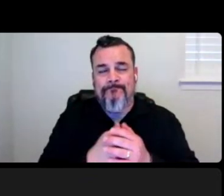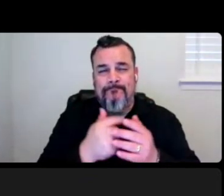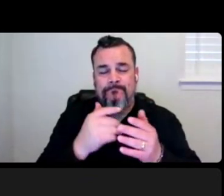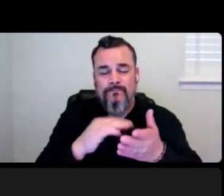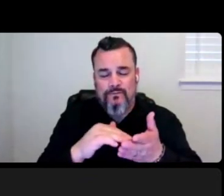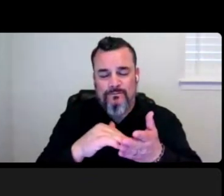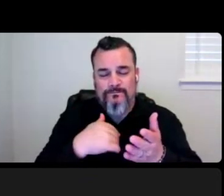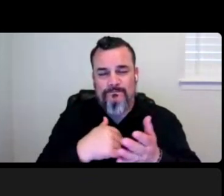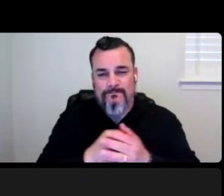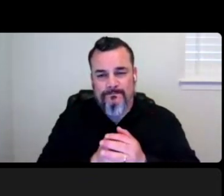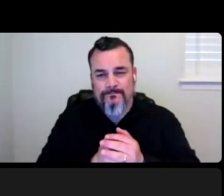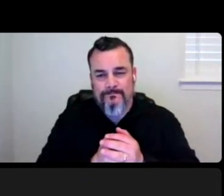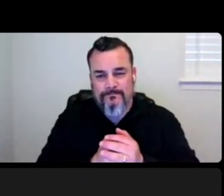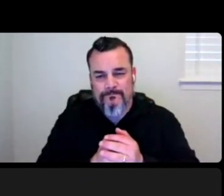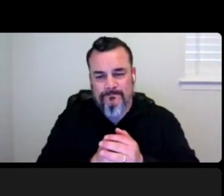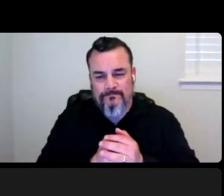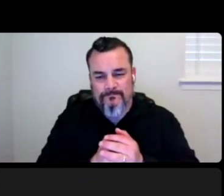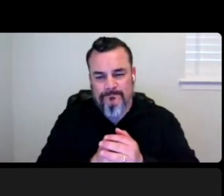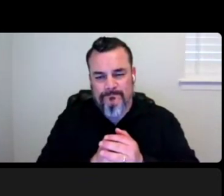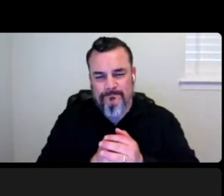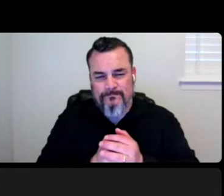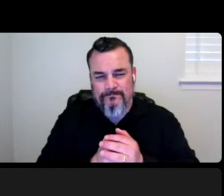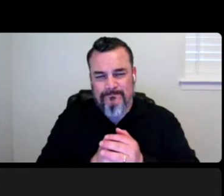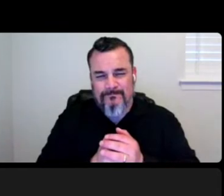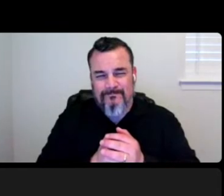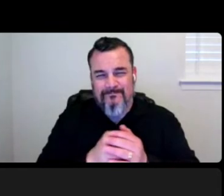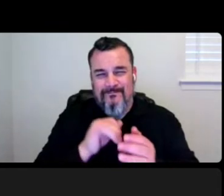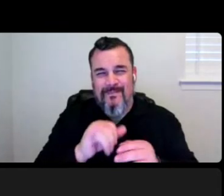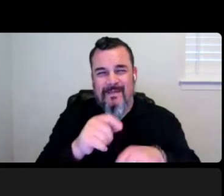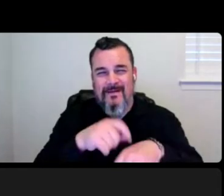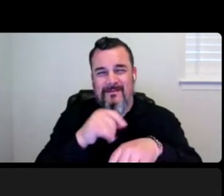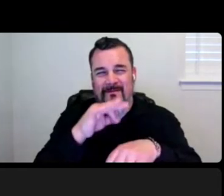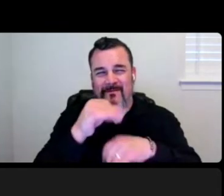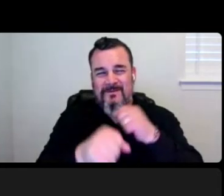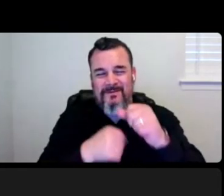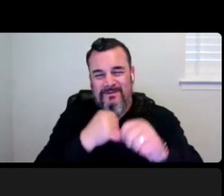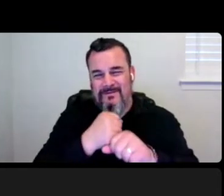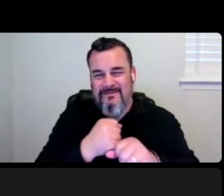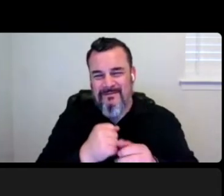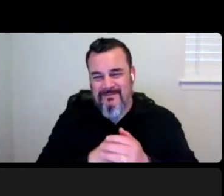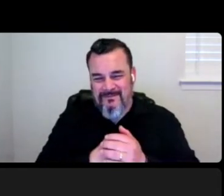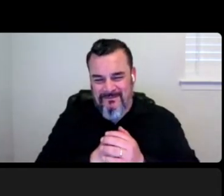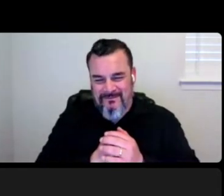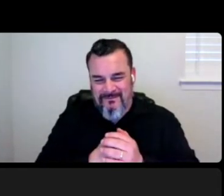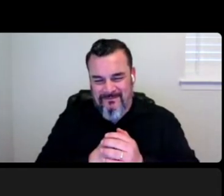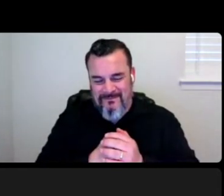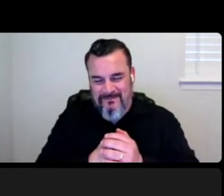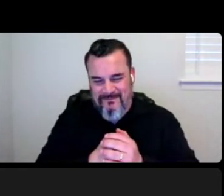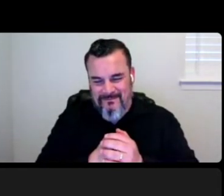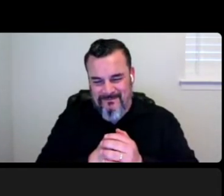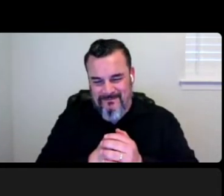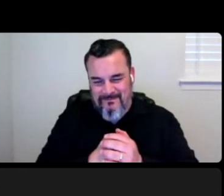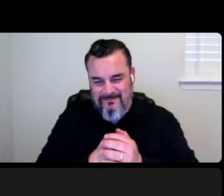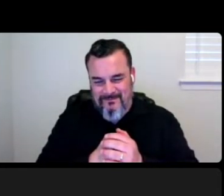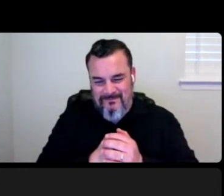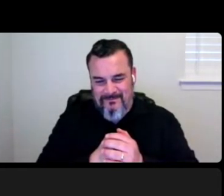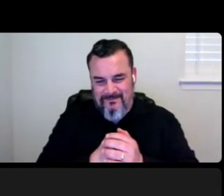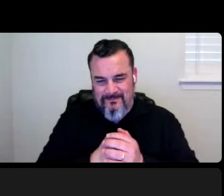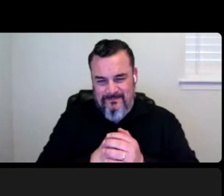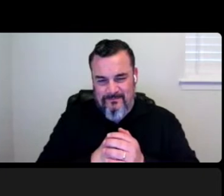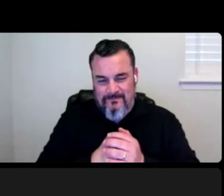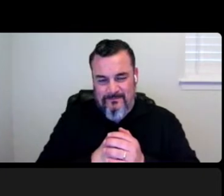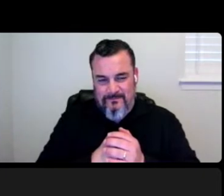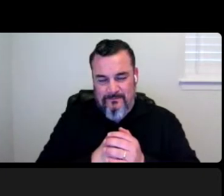excuse me, it's that time of the year, as you guys all know. Okay.